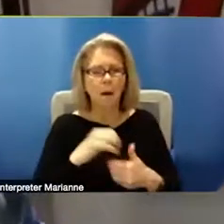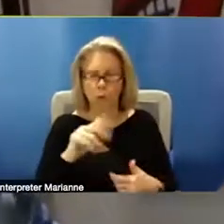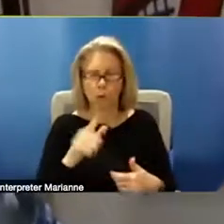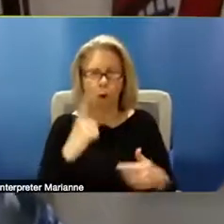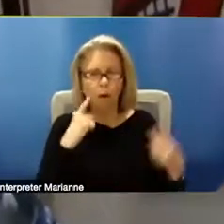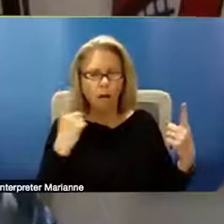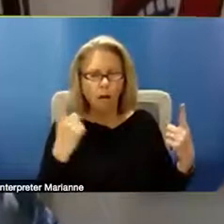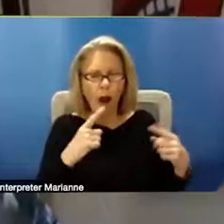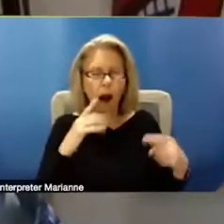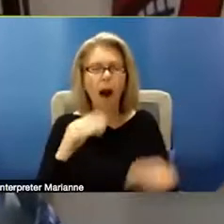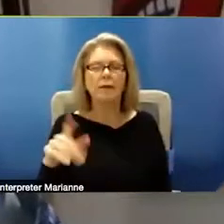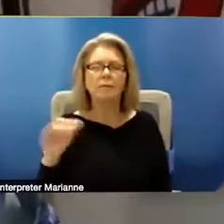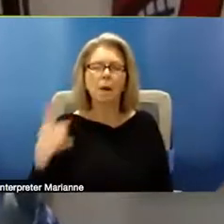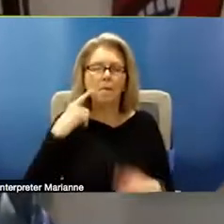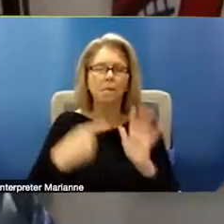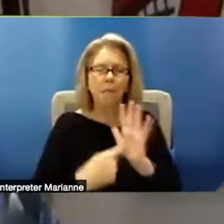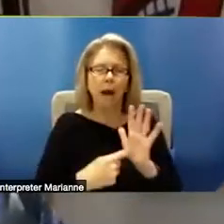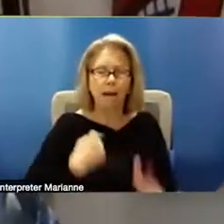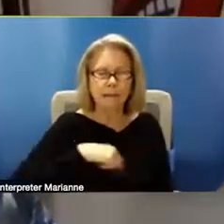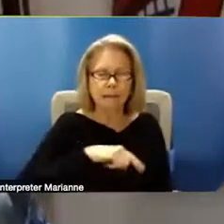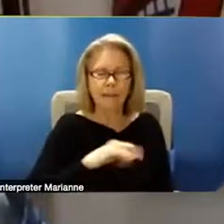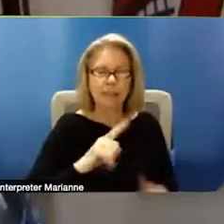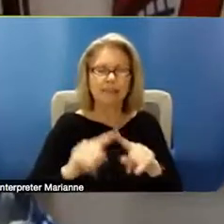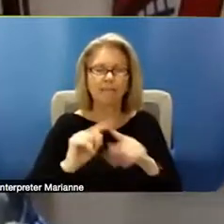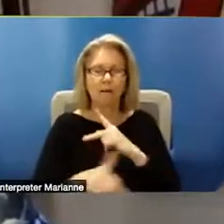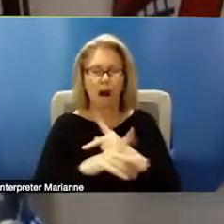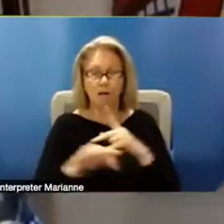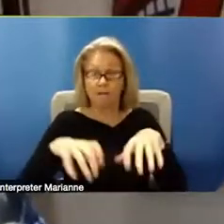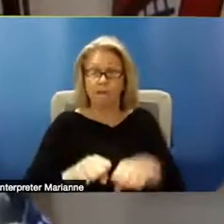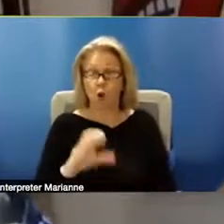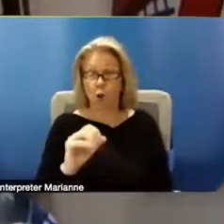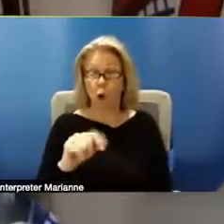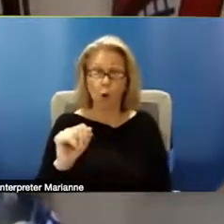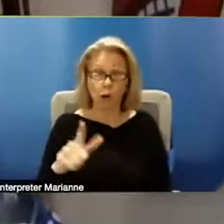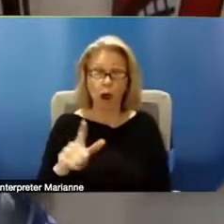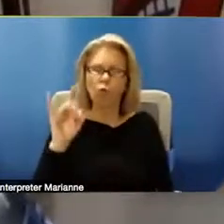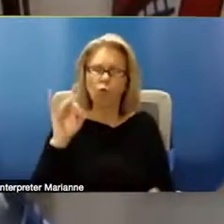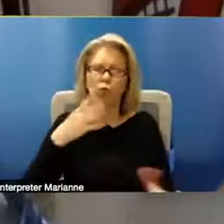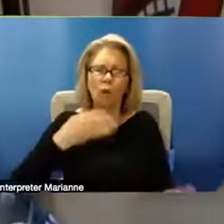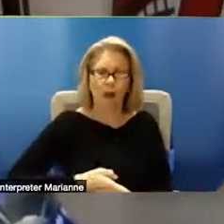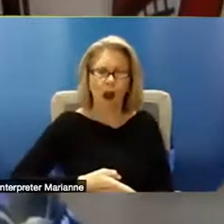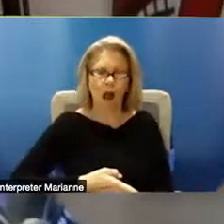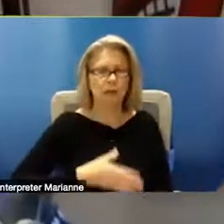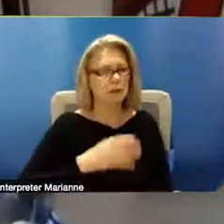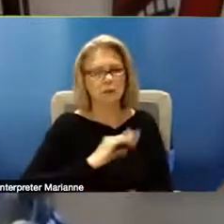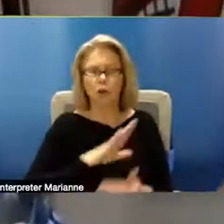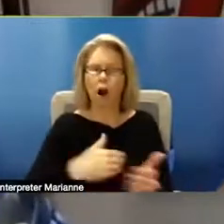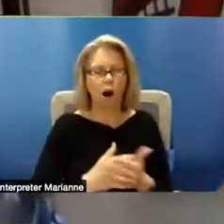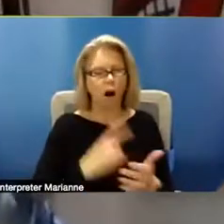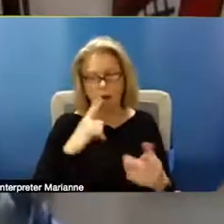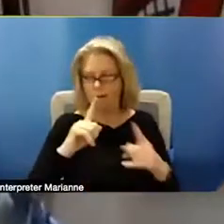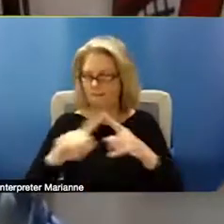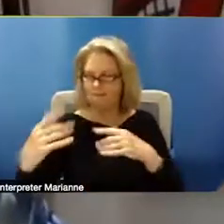Mitchell Isaias pointed out and reminded us of the different forms of colonial violence and how they are